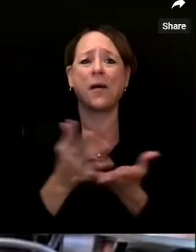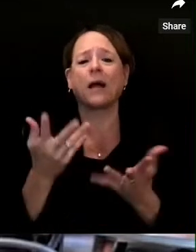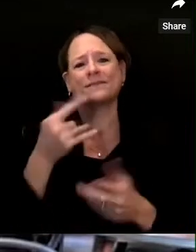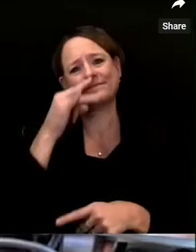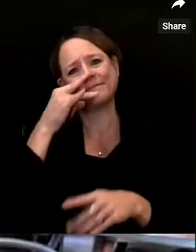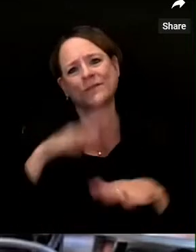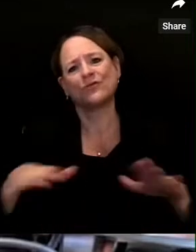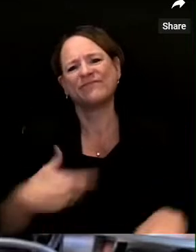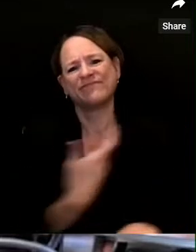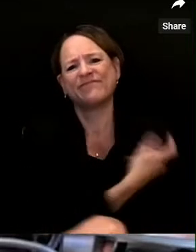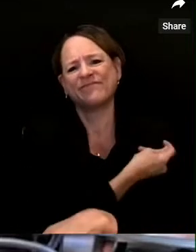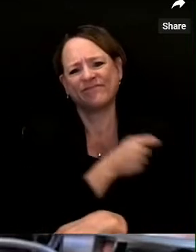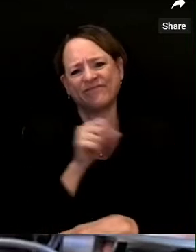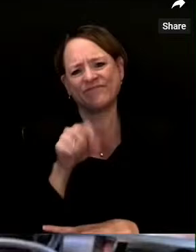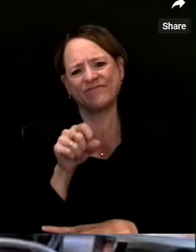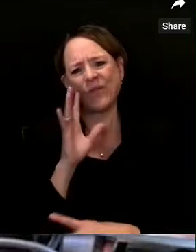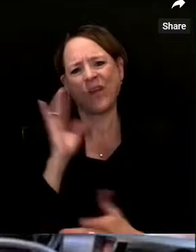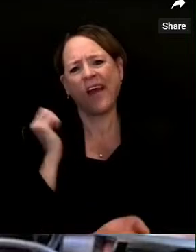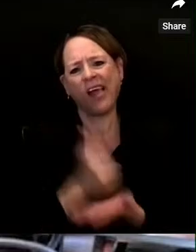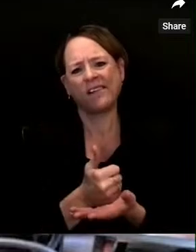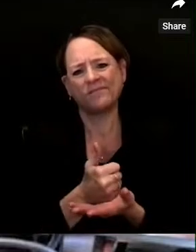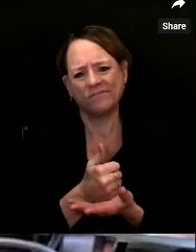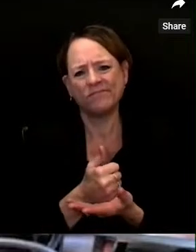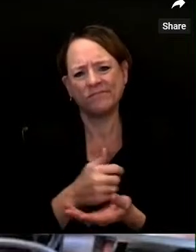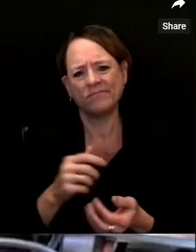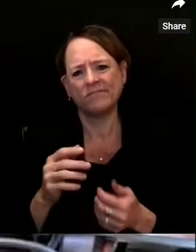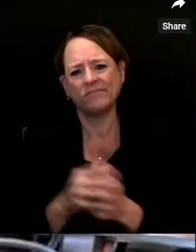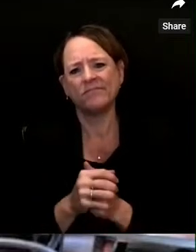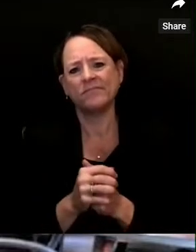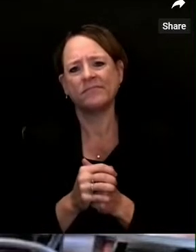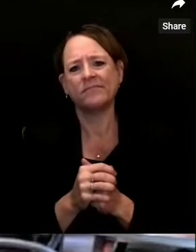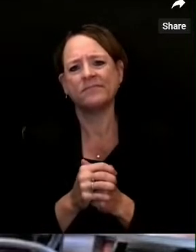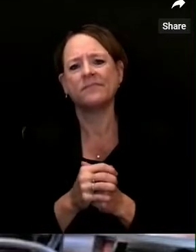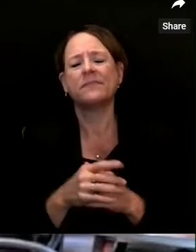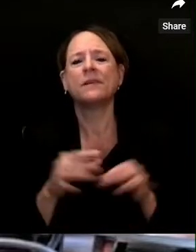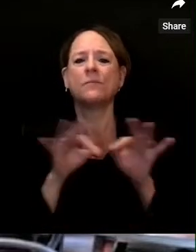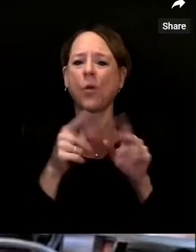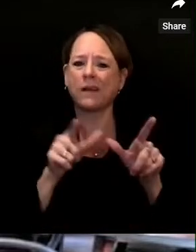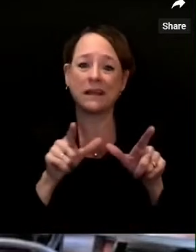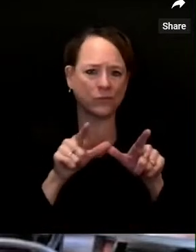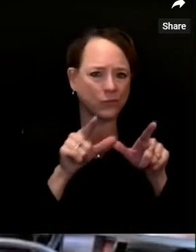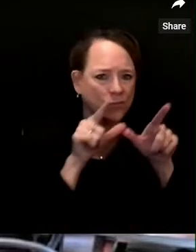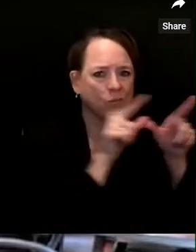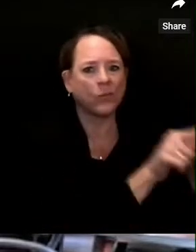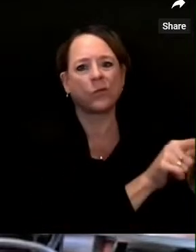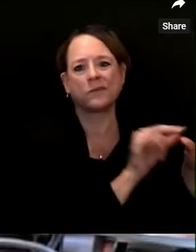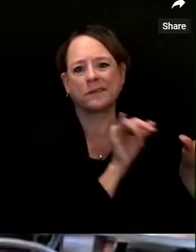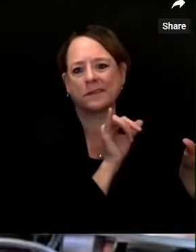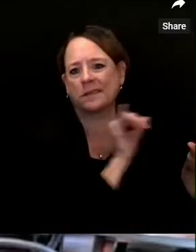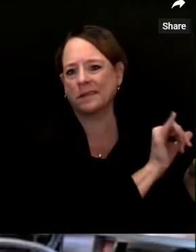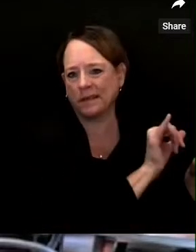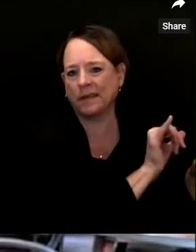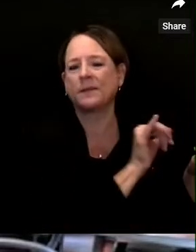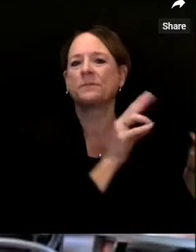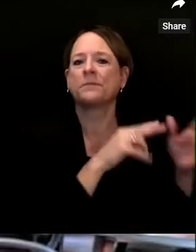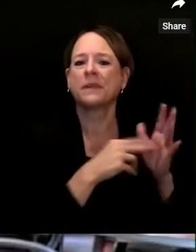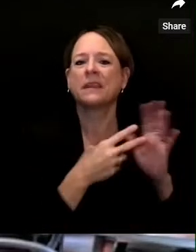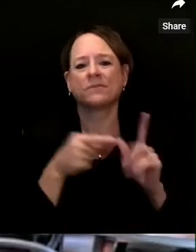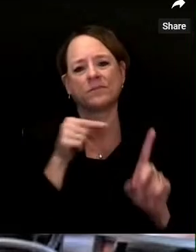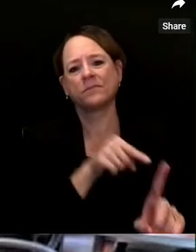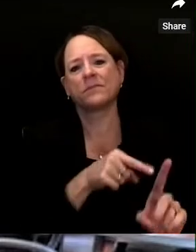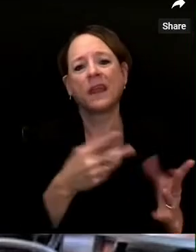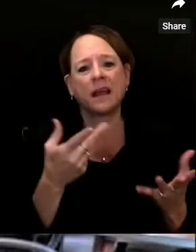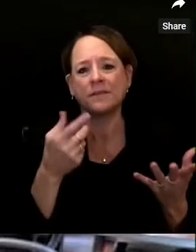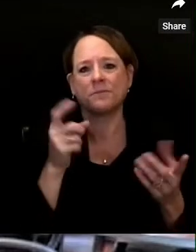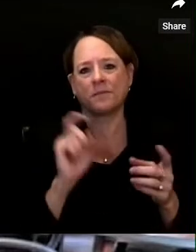for quarantine by making sure that we've got kids wearing masks and getting vaccinated where they can, sitting safe